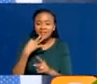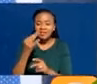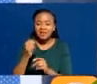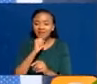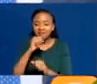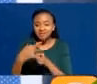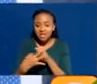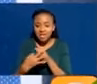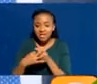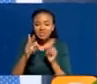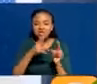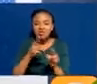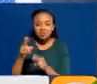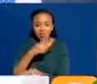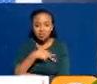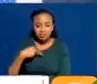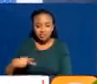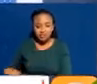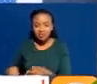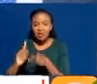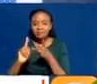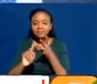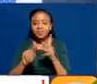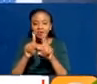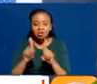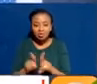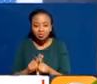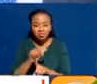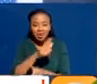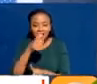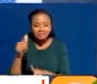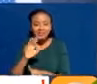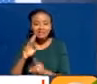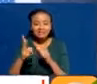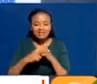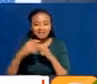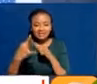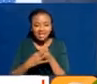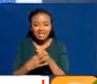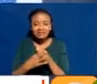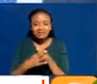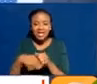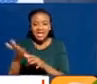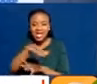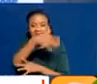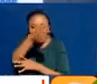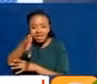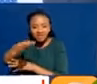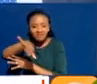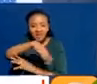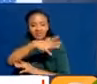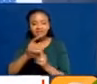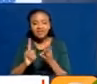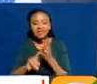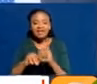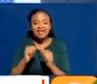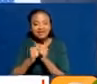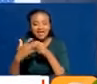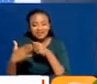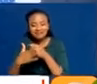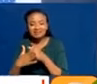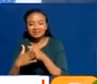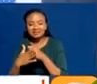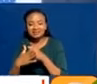358 common zebra, 78 elephant, and 19 buffaloes, among other species.